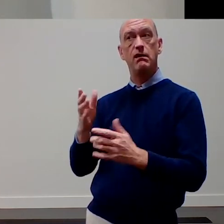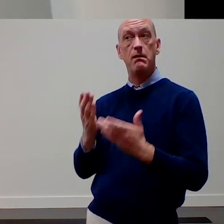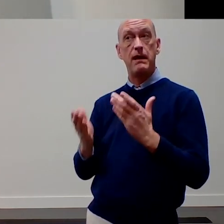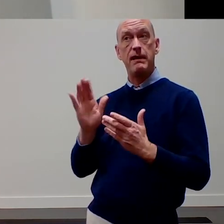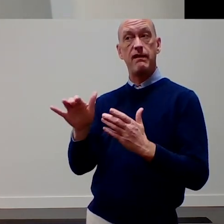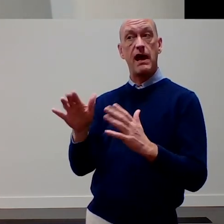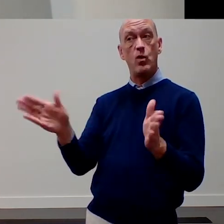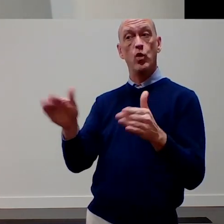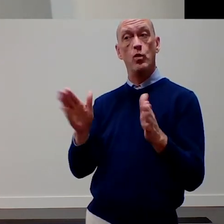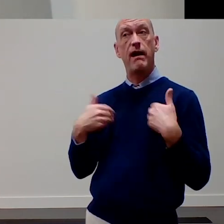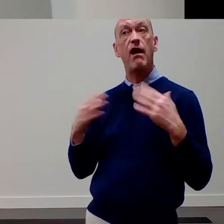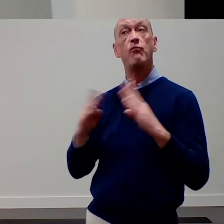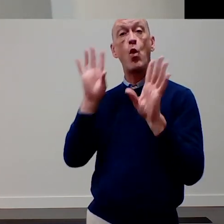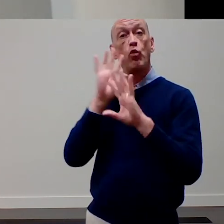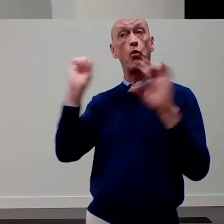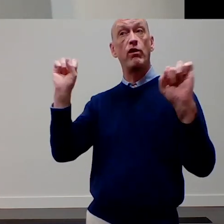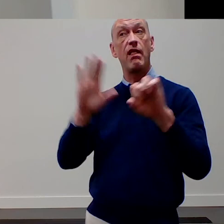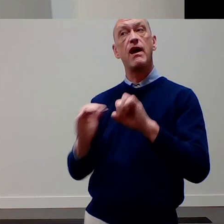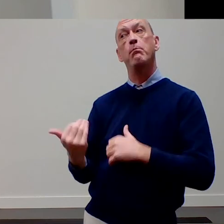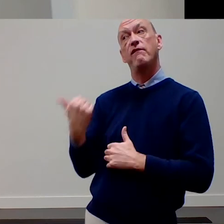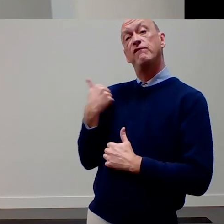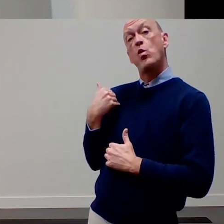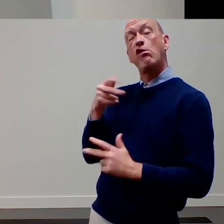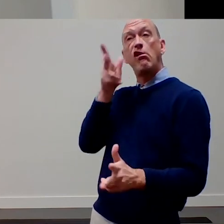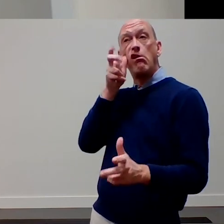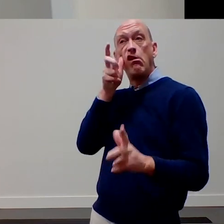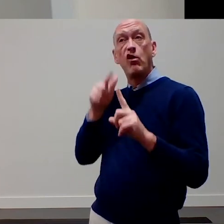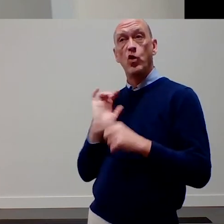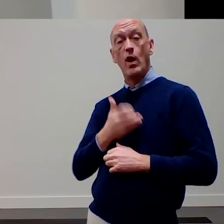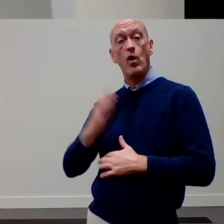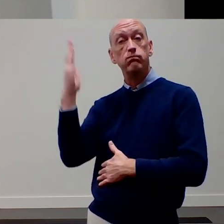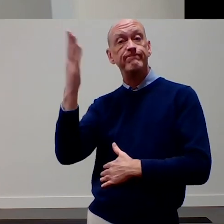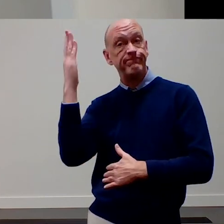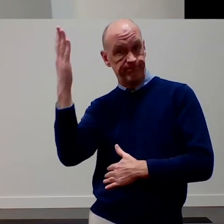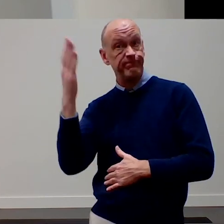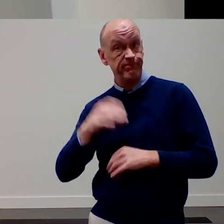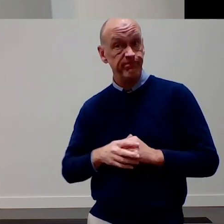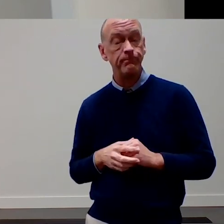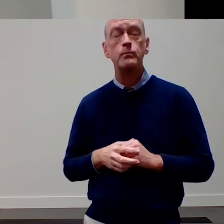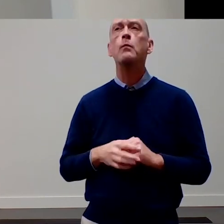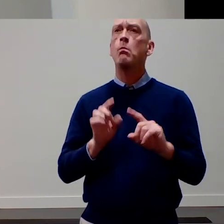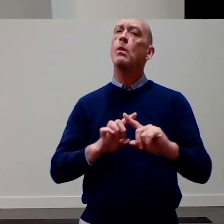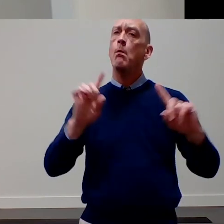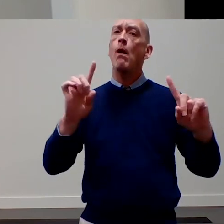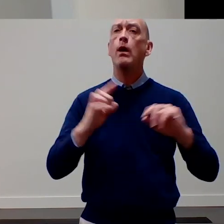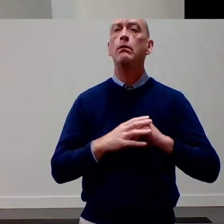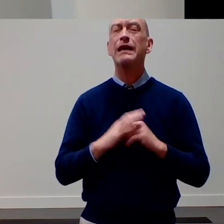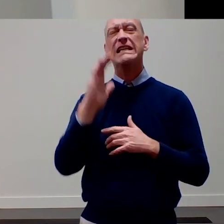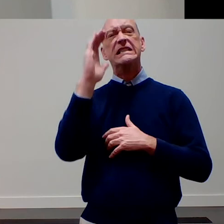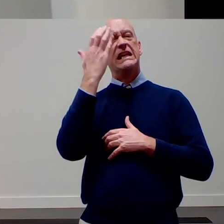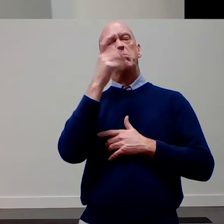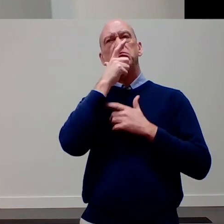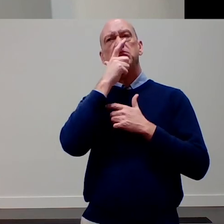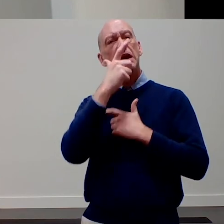as parents and guardians have to choose what evaluation of the spectrum we hold our educators on. This means we